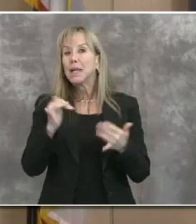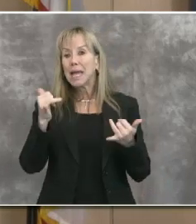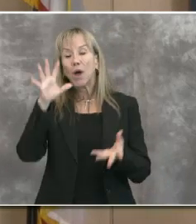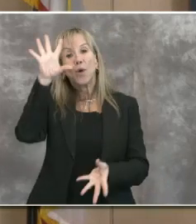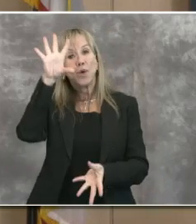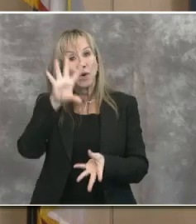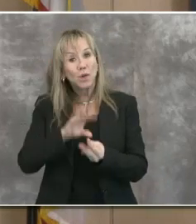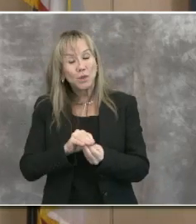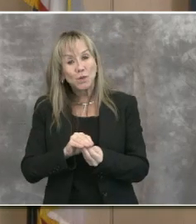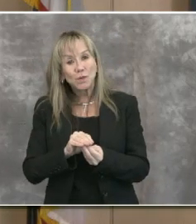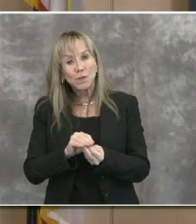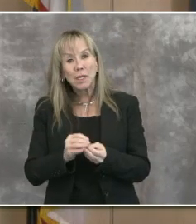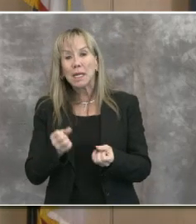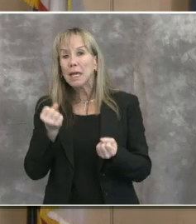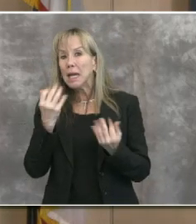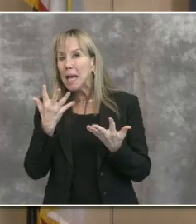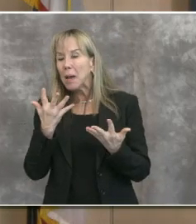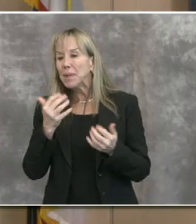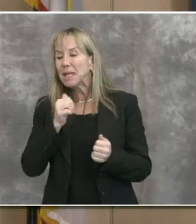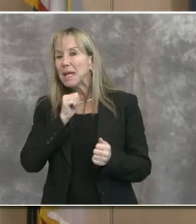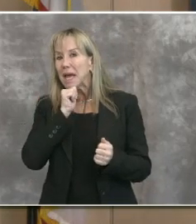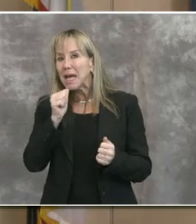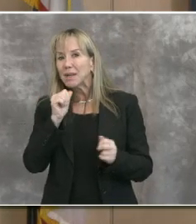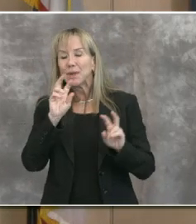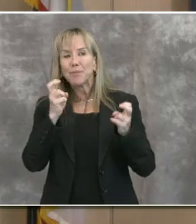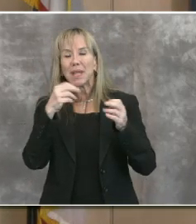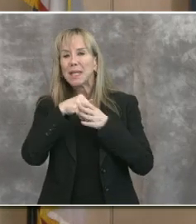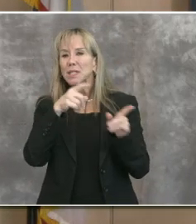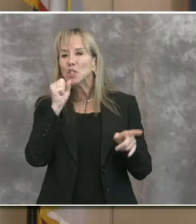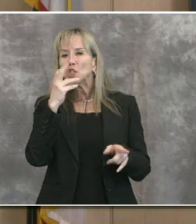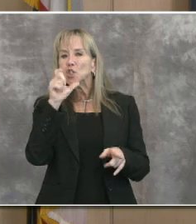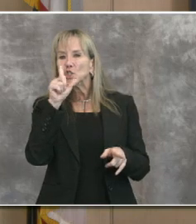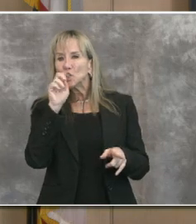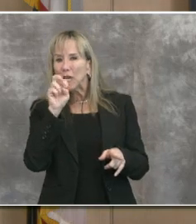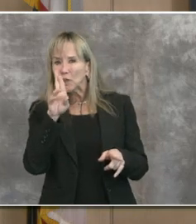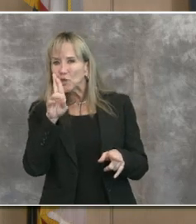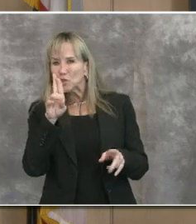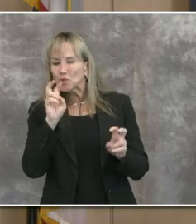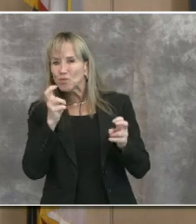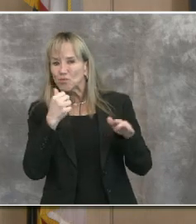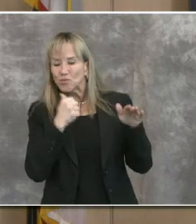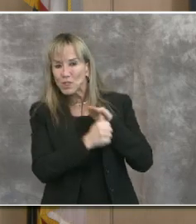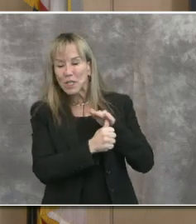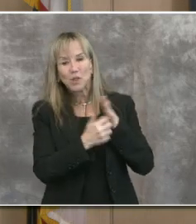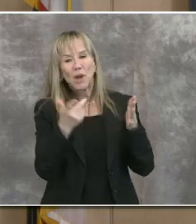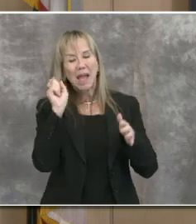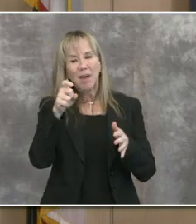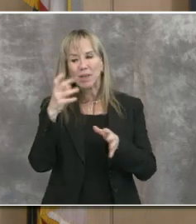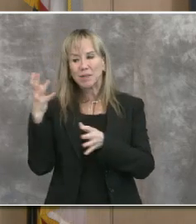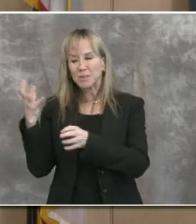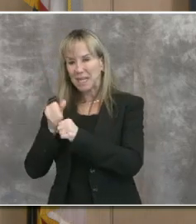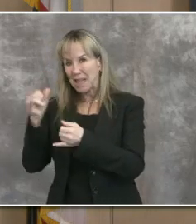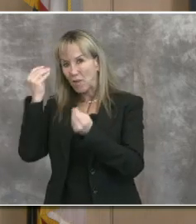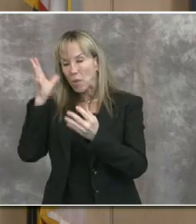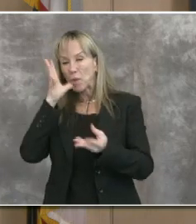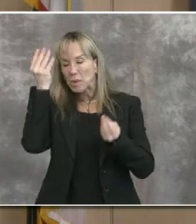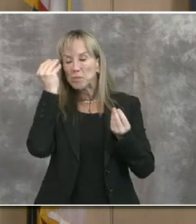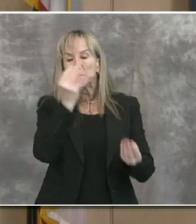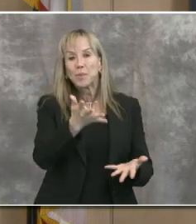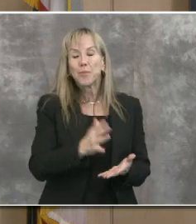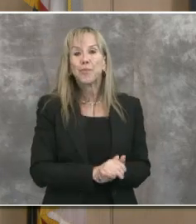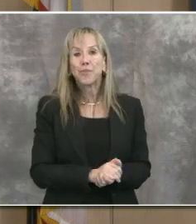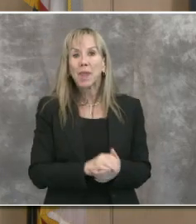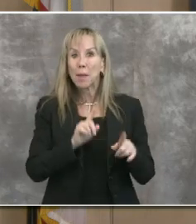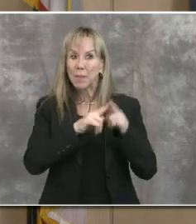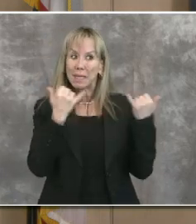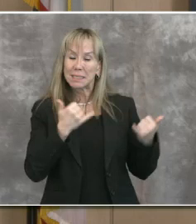number of unsheltered, I will have to get that and get back to you out of the total cumulative. But at the convention center so far, no positives to date. But it is